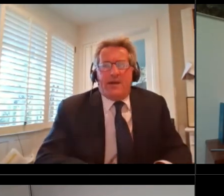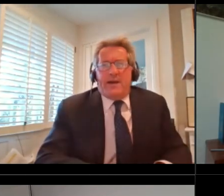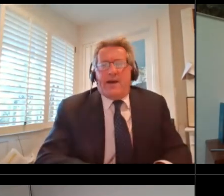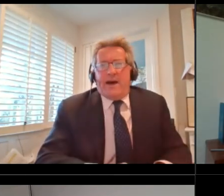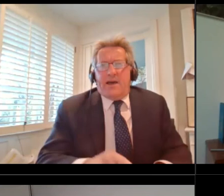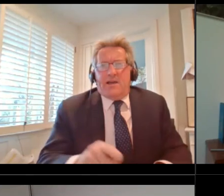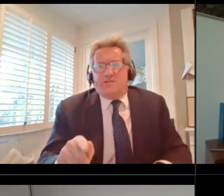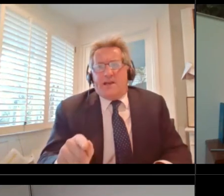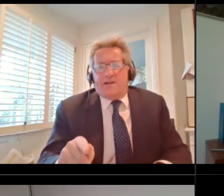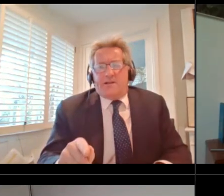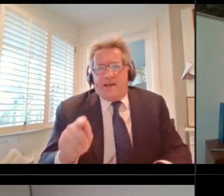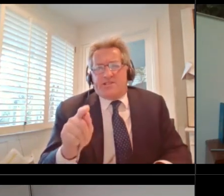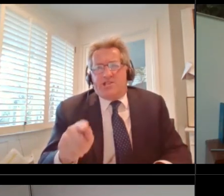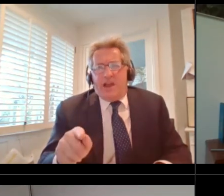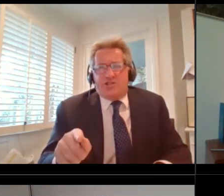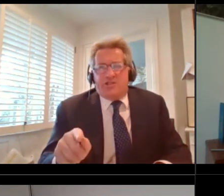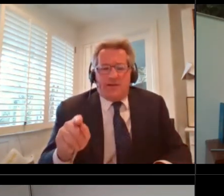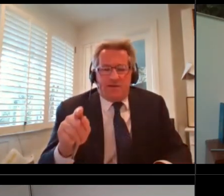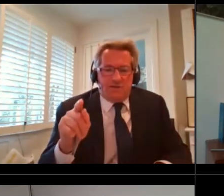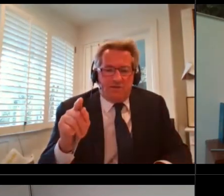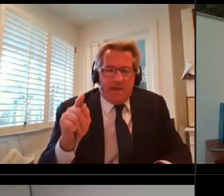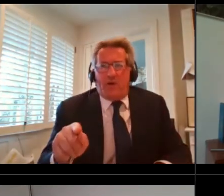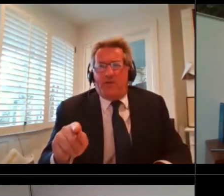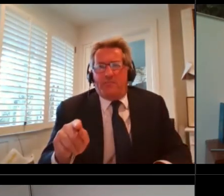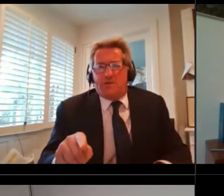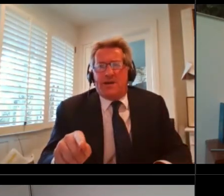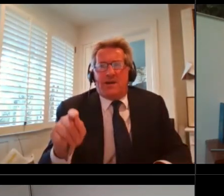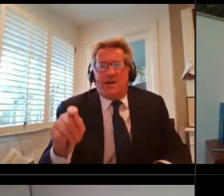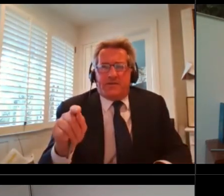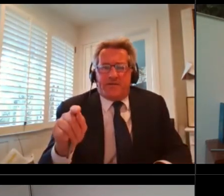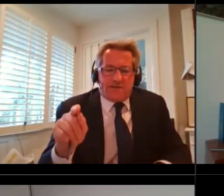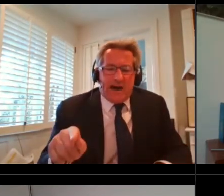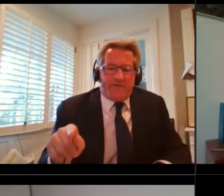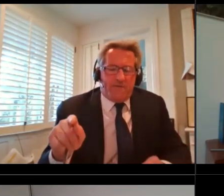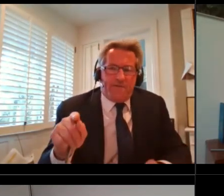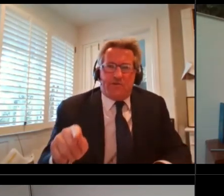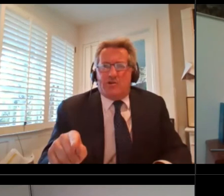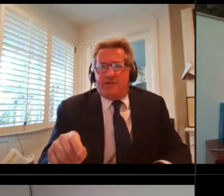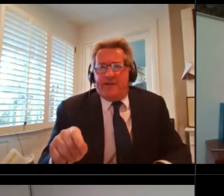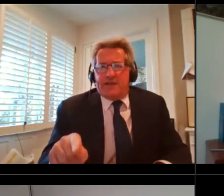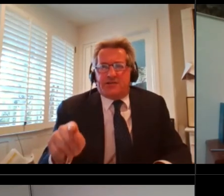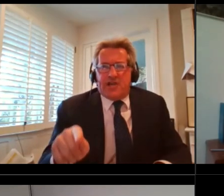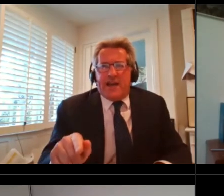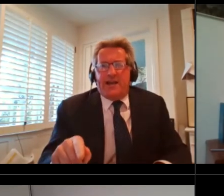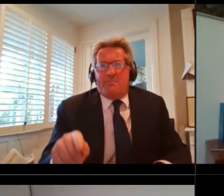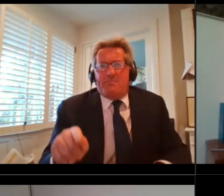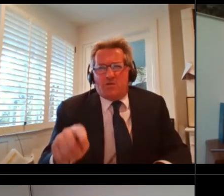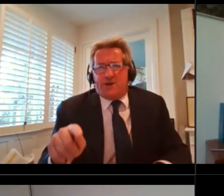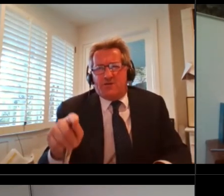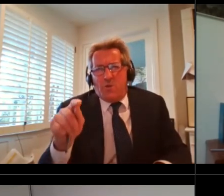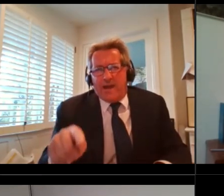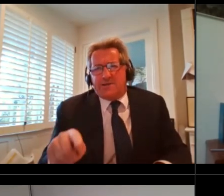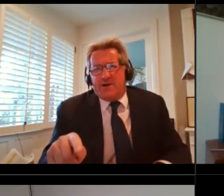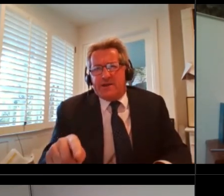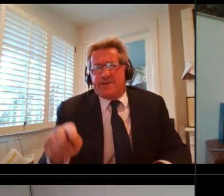rugby in New Zealand. So that's a challenge to the people on the board, to the staff who are very good there, to Shane, but